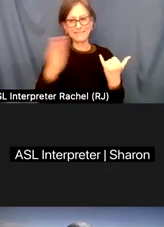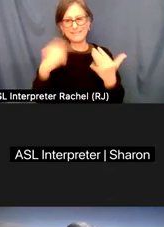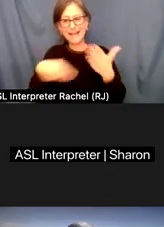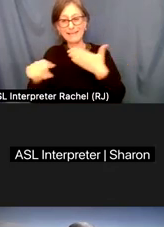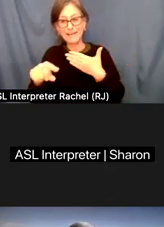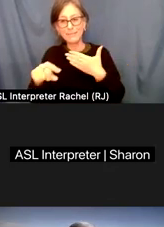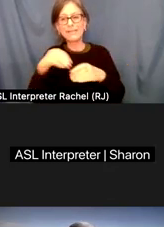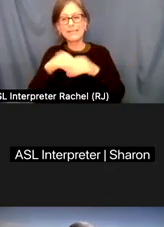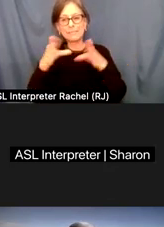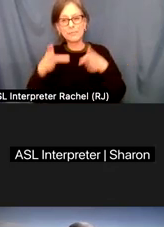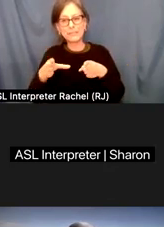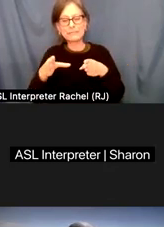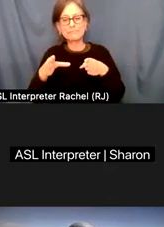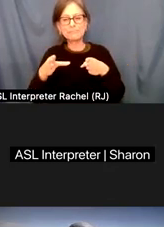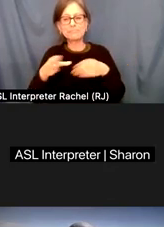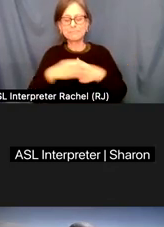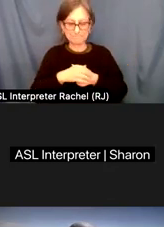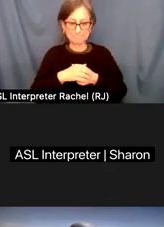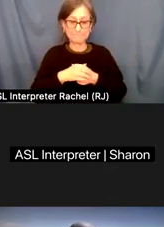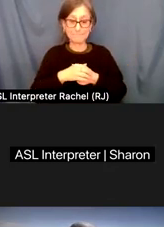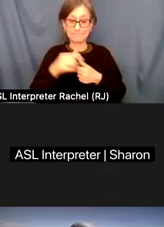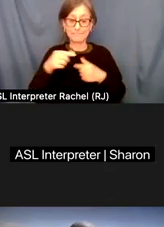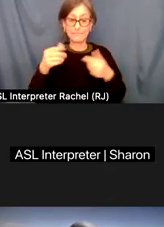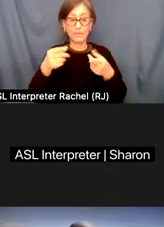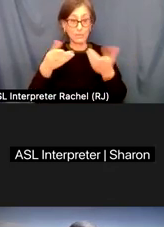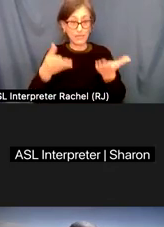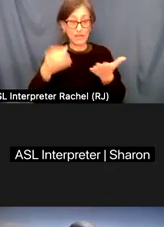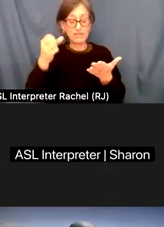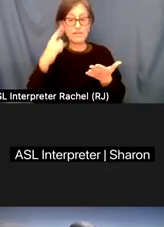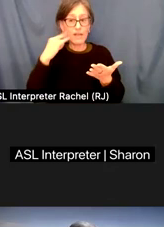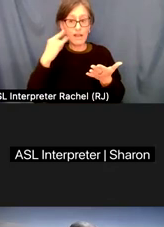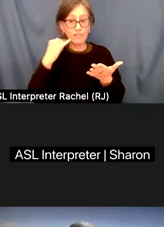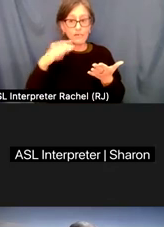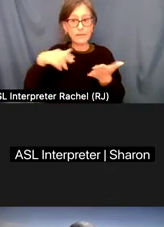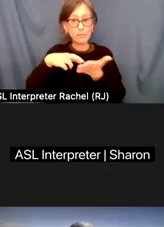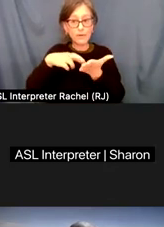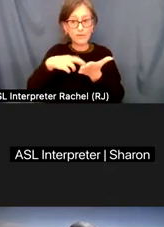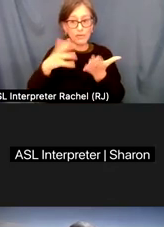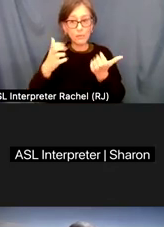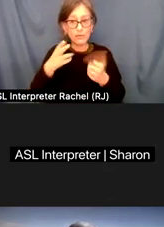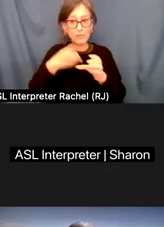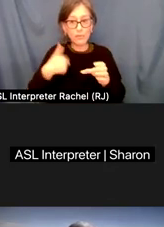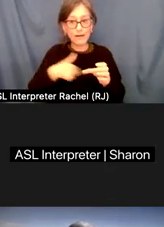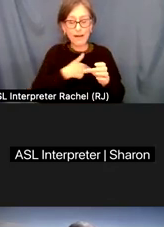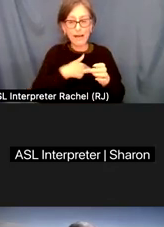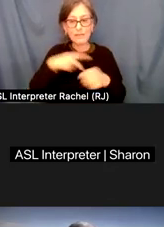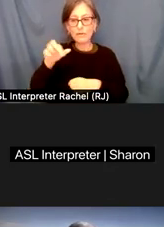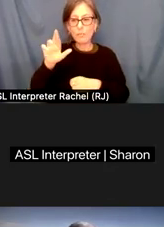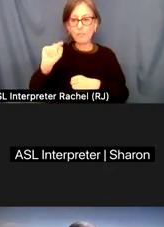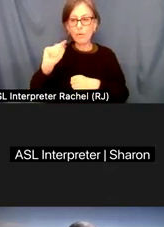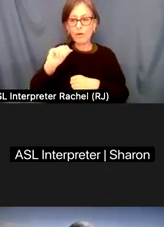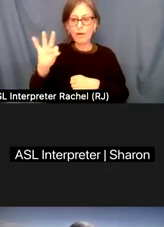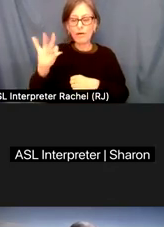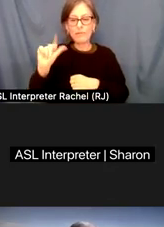in person. So if you're in Southern California, you haven't registered, and if you'd like to join us in the Port of Los Angeles at the